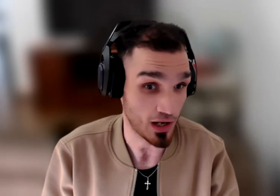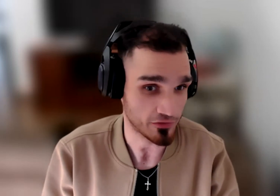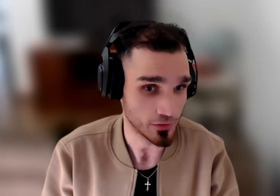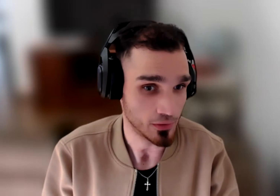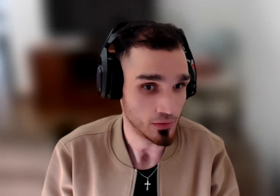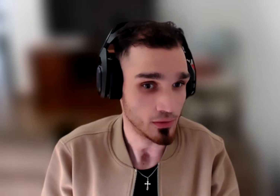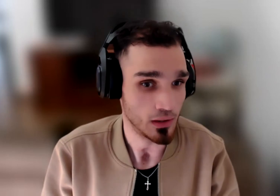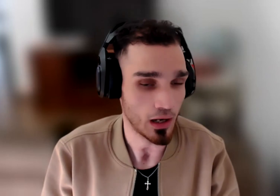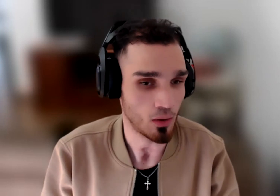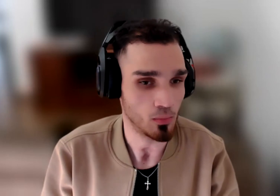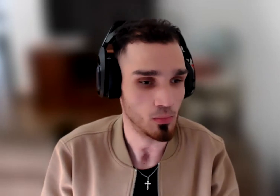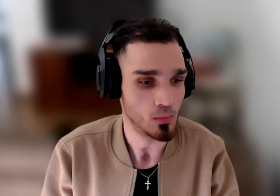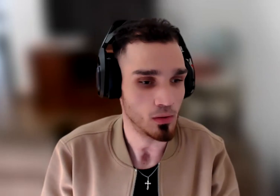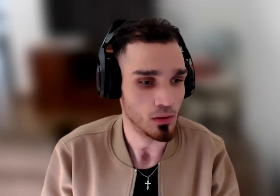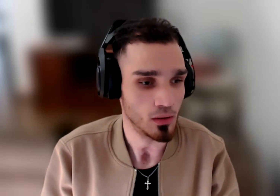of your life.